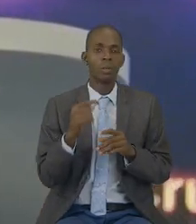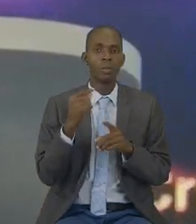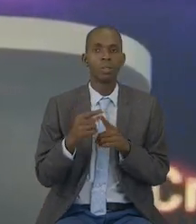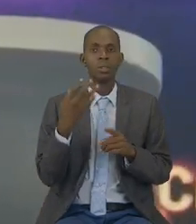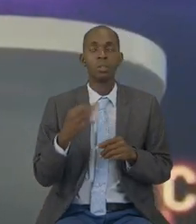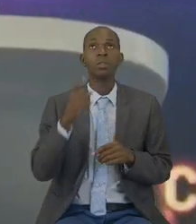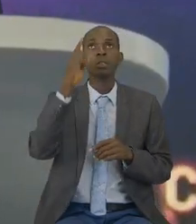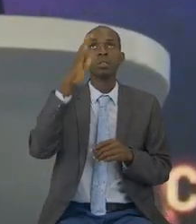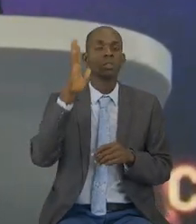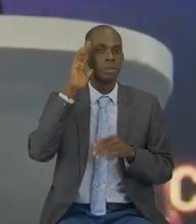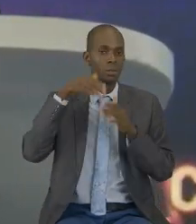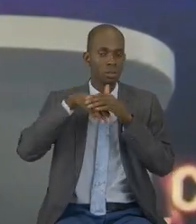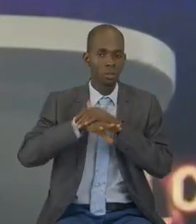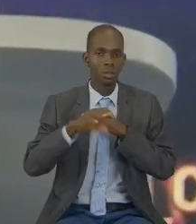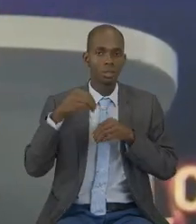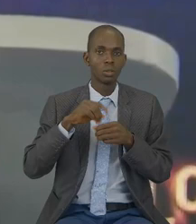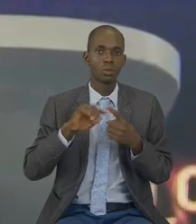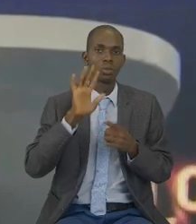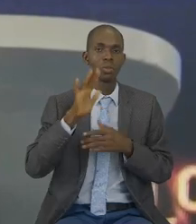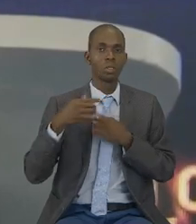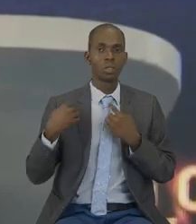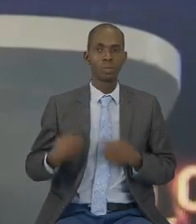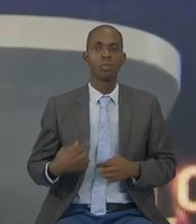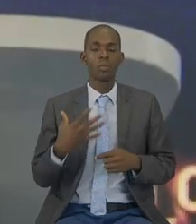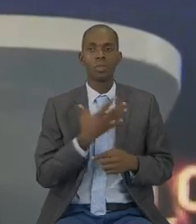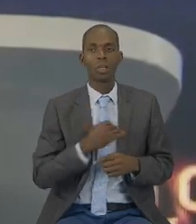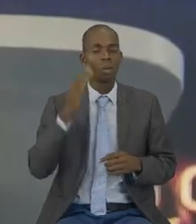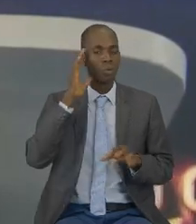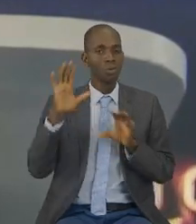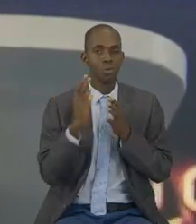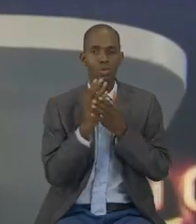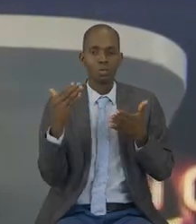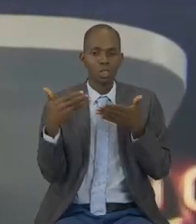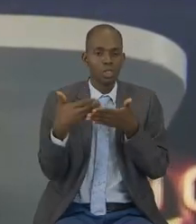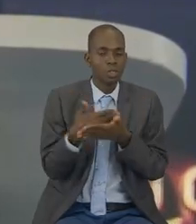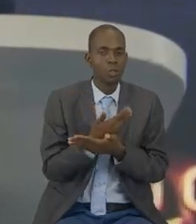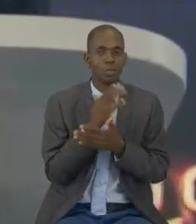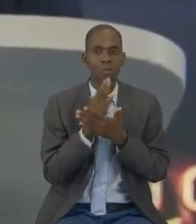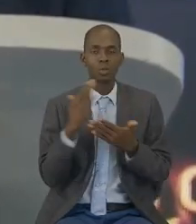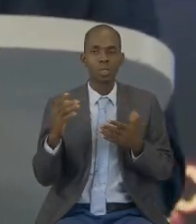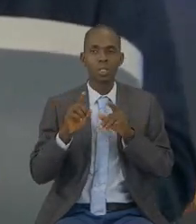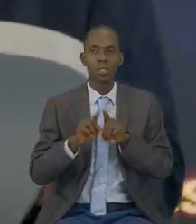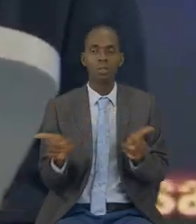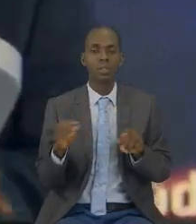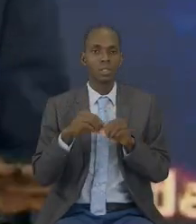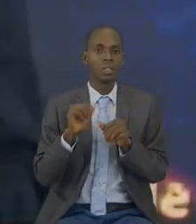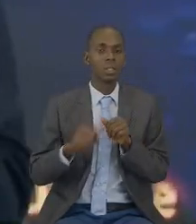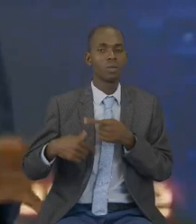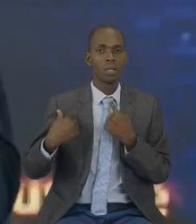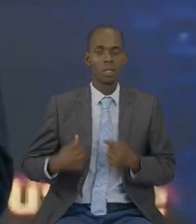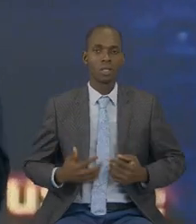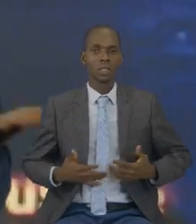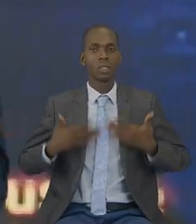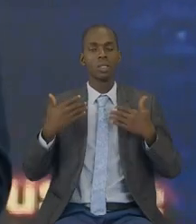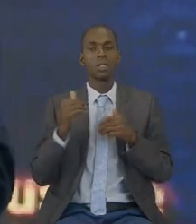will penetrate your heart. It will do something new and something different in every heart, every life,